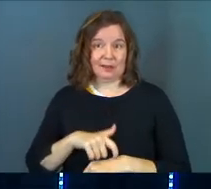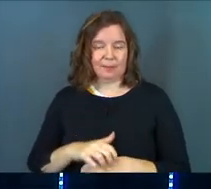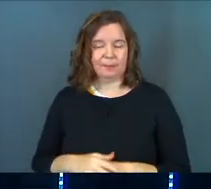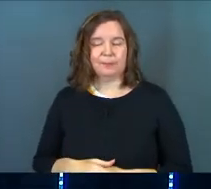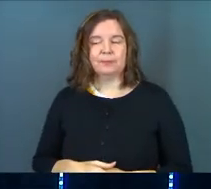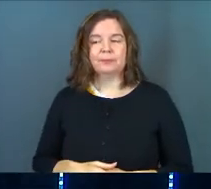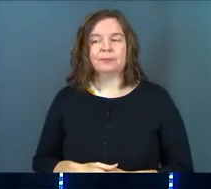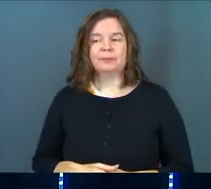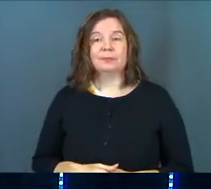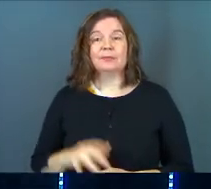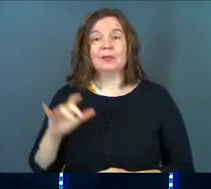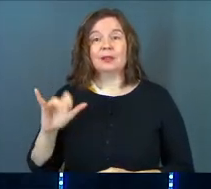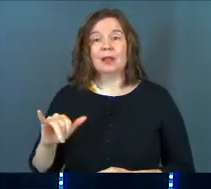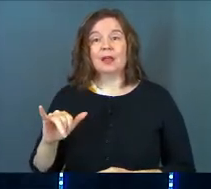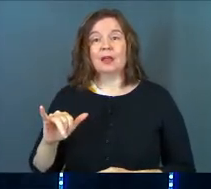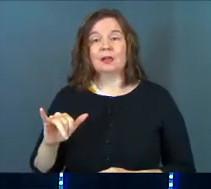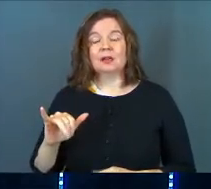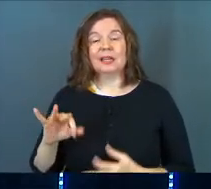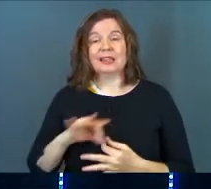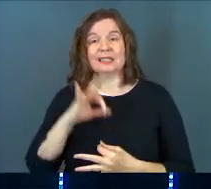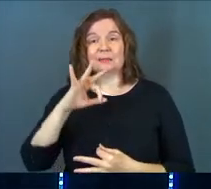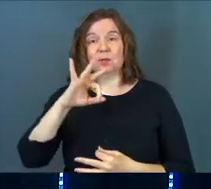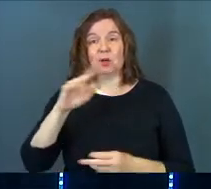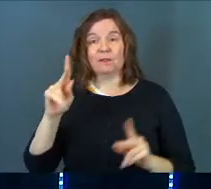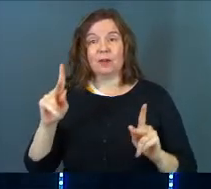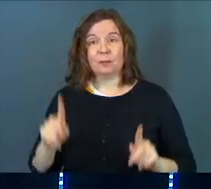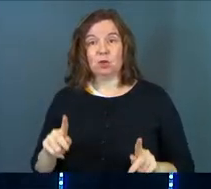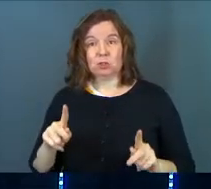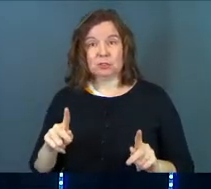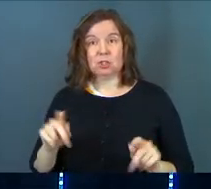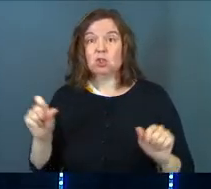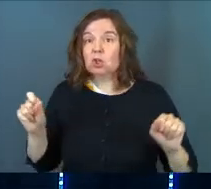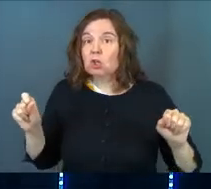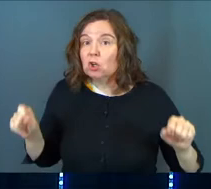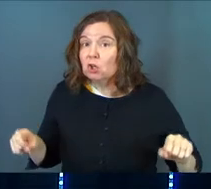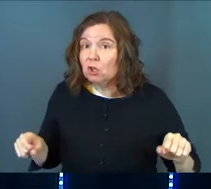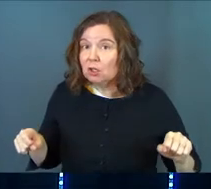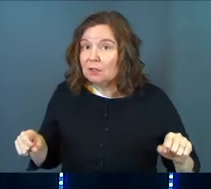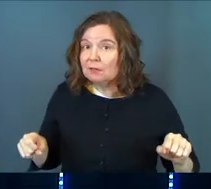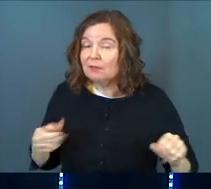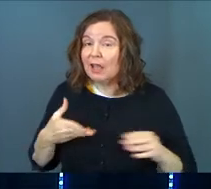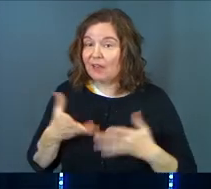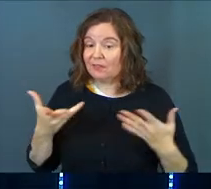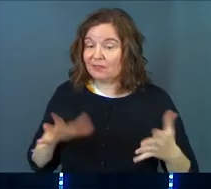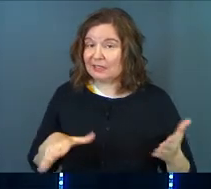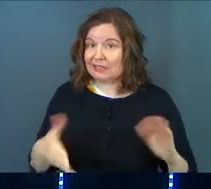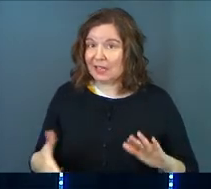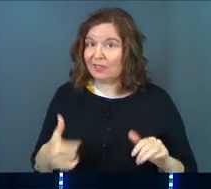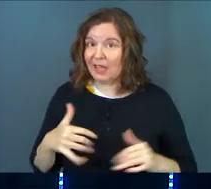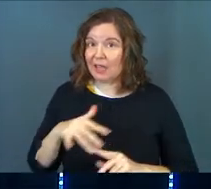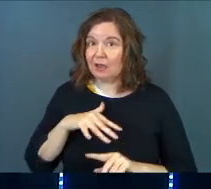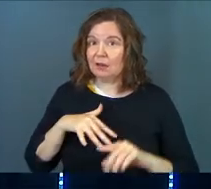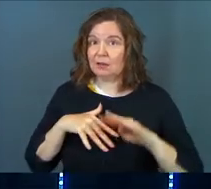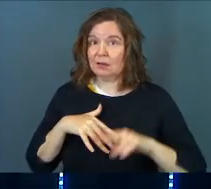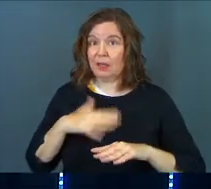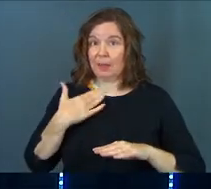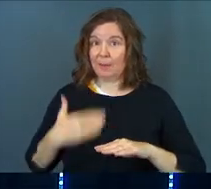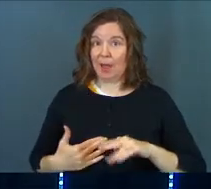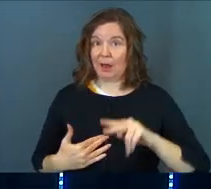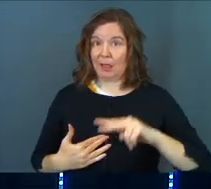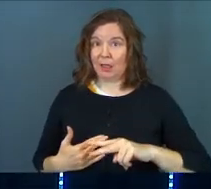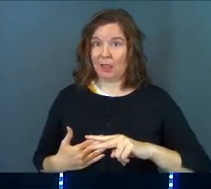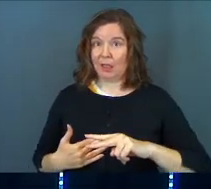time that the spirit of a person could, after they had died, they could hover around the